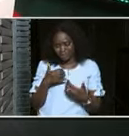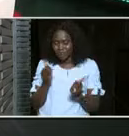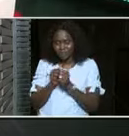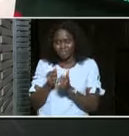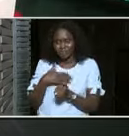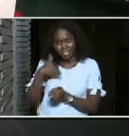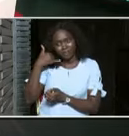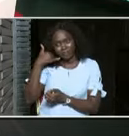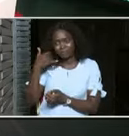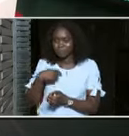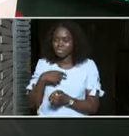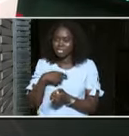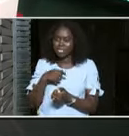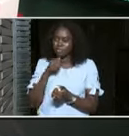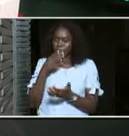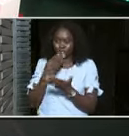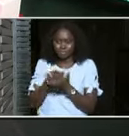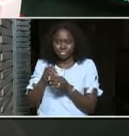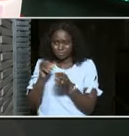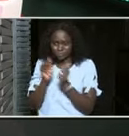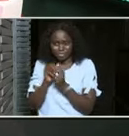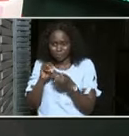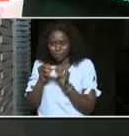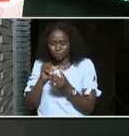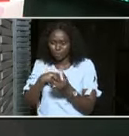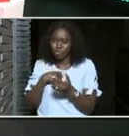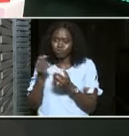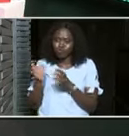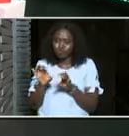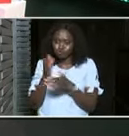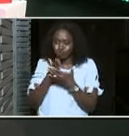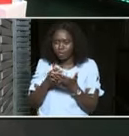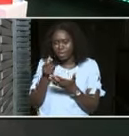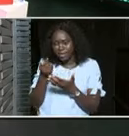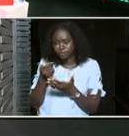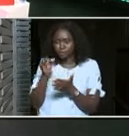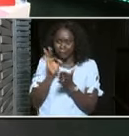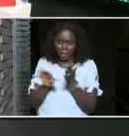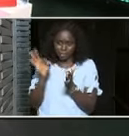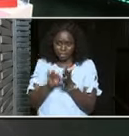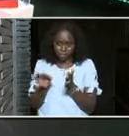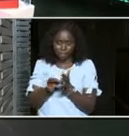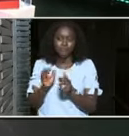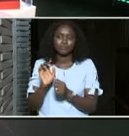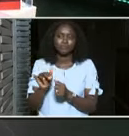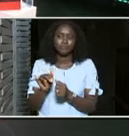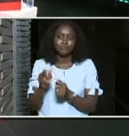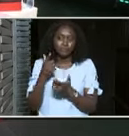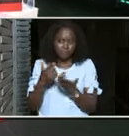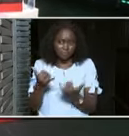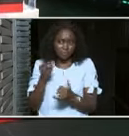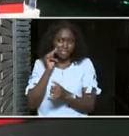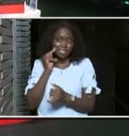little calculations. The current personnel cost of the Nigerian police is about